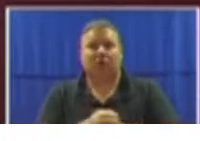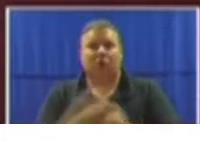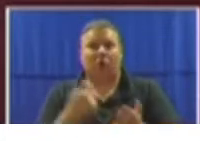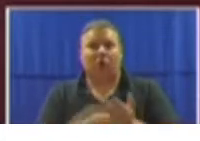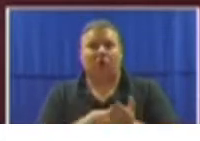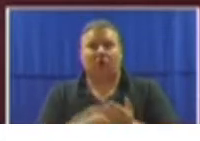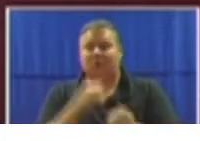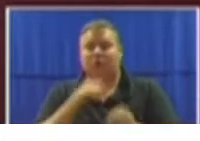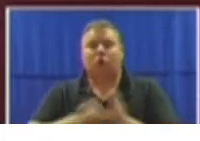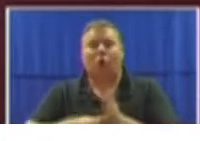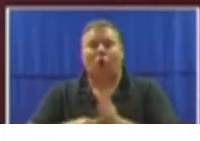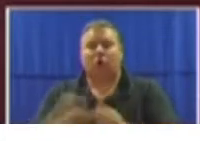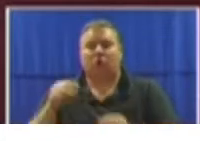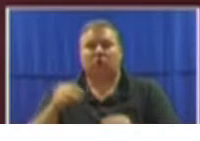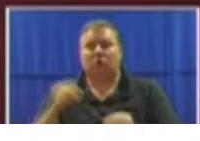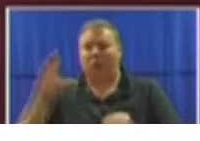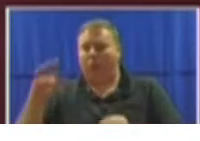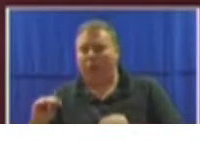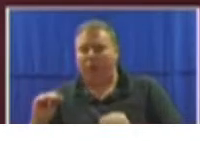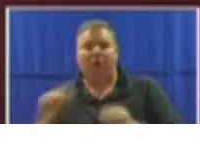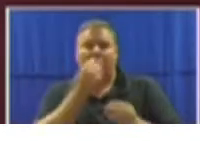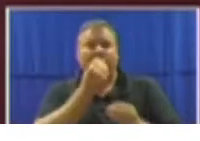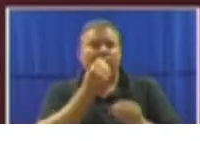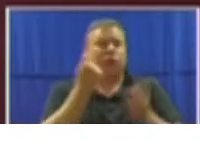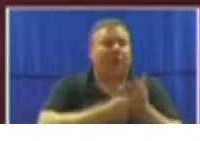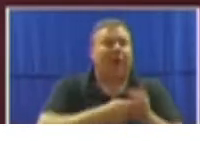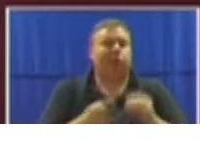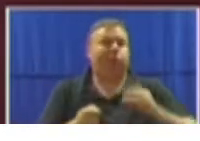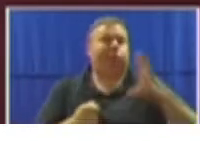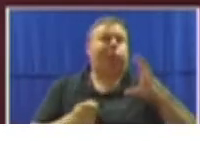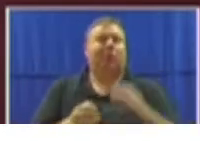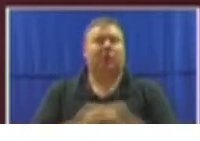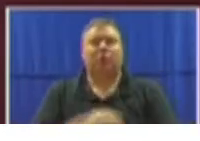in social grants. In this real world, over